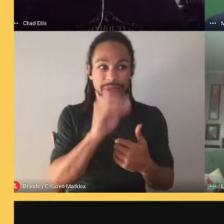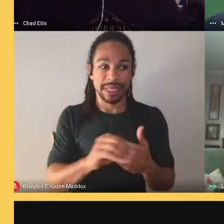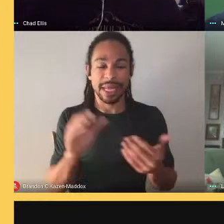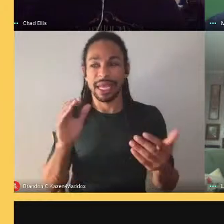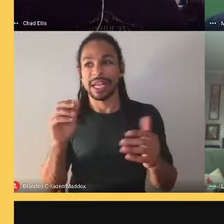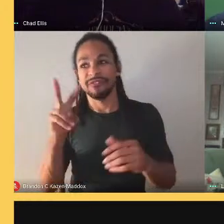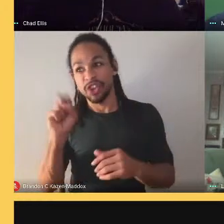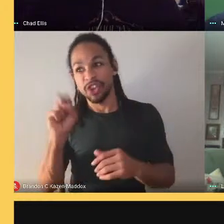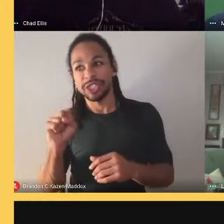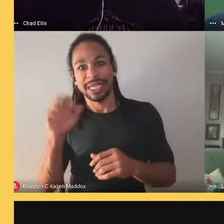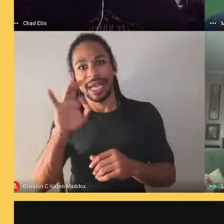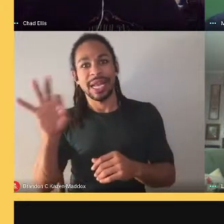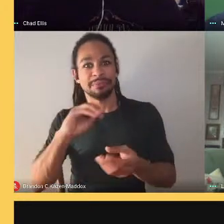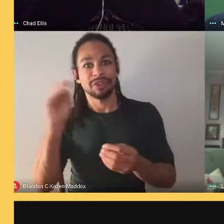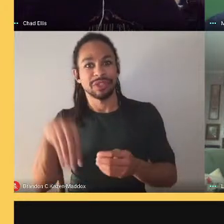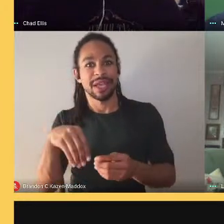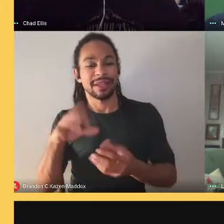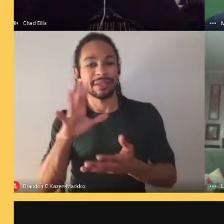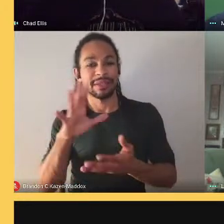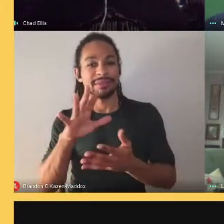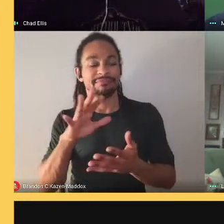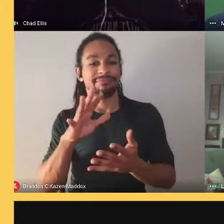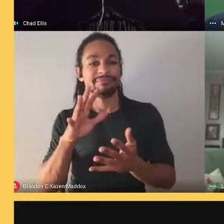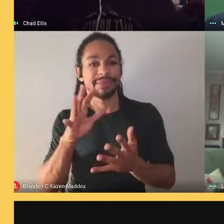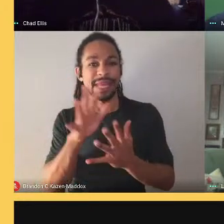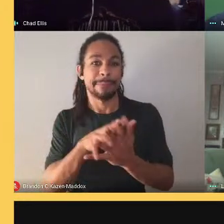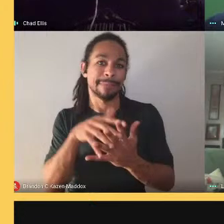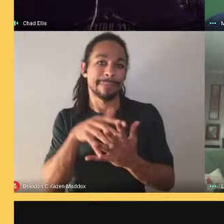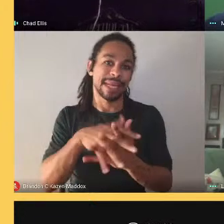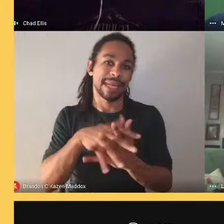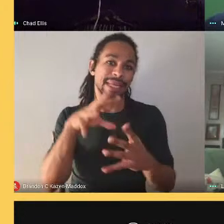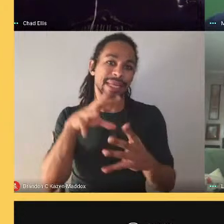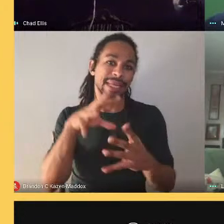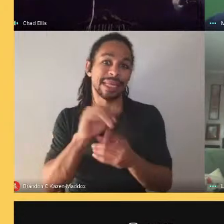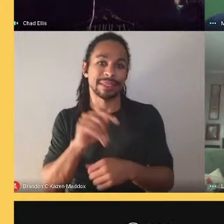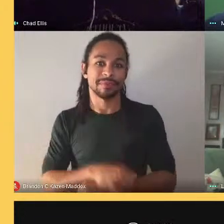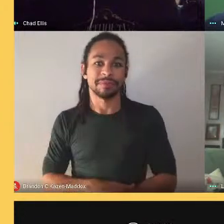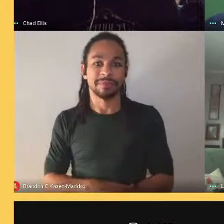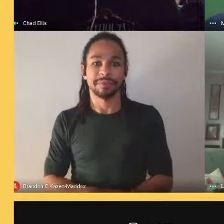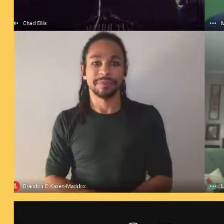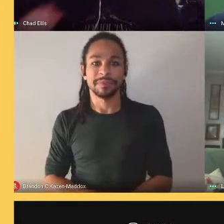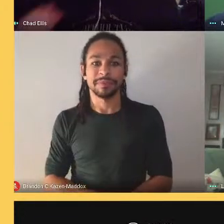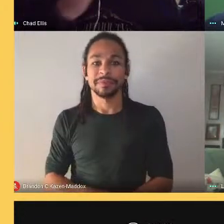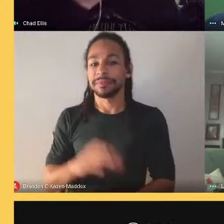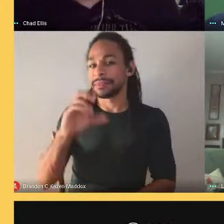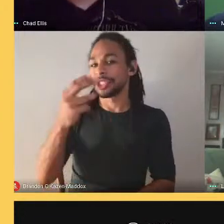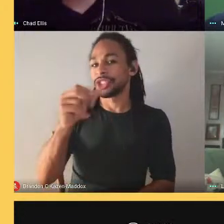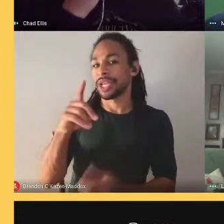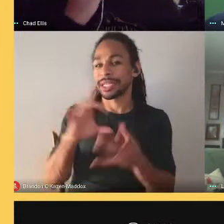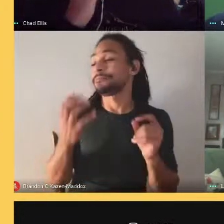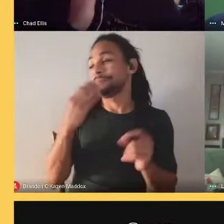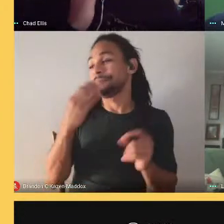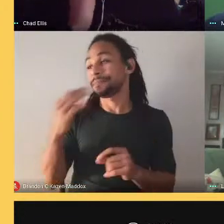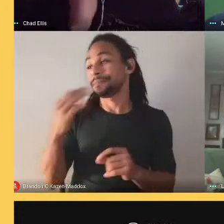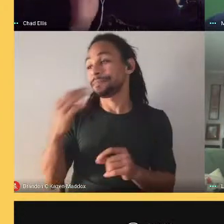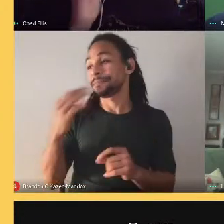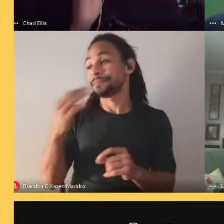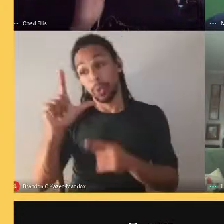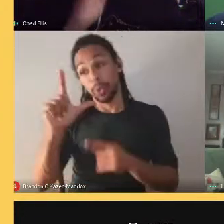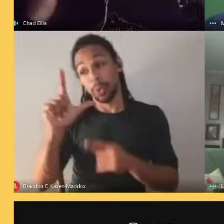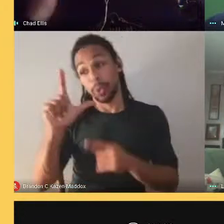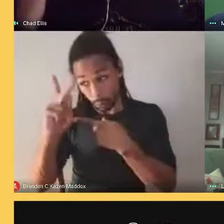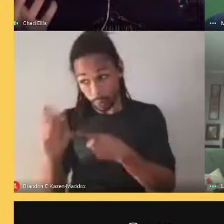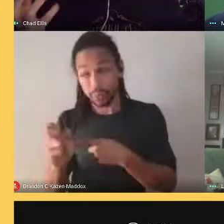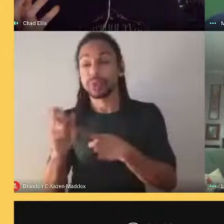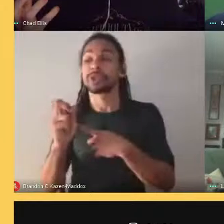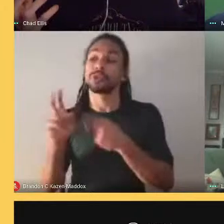it. Excellent. Thank you. And then Luke, to kind of tailor this towards you, having the awareness that